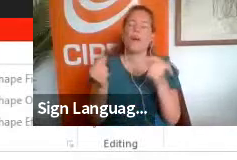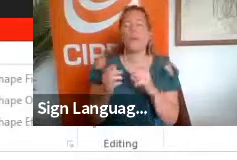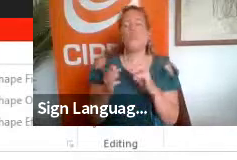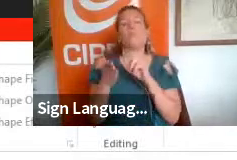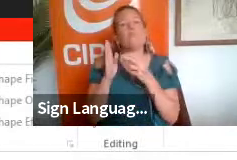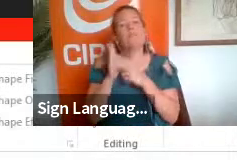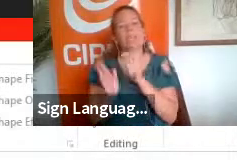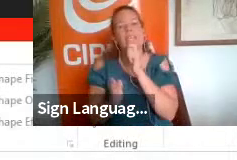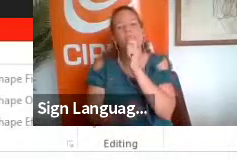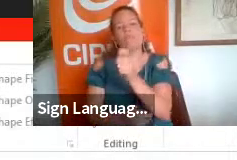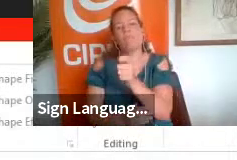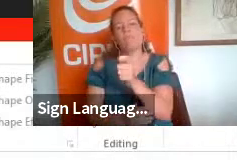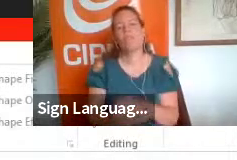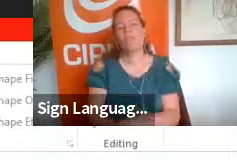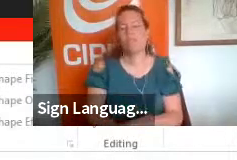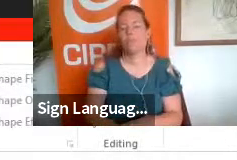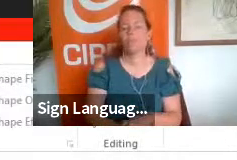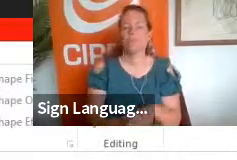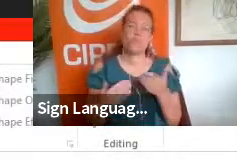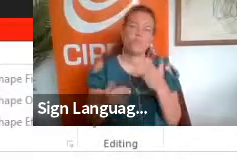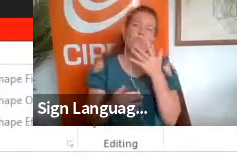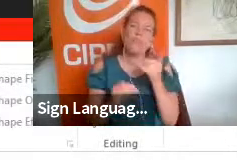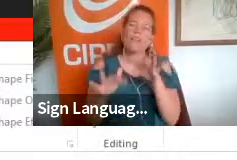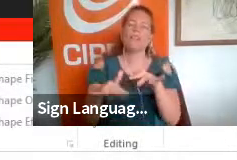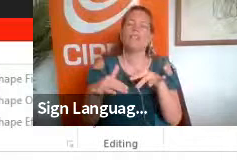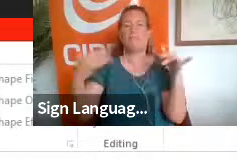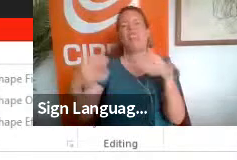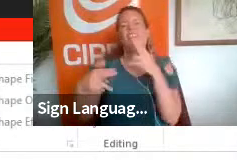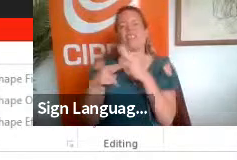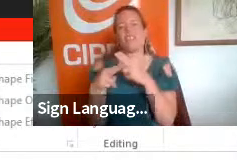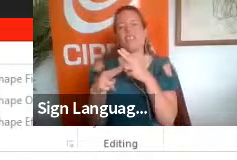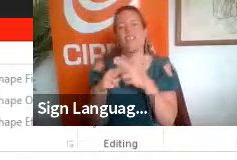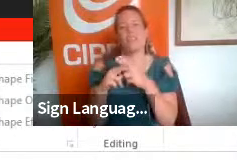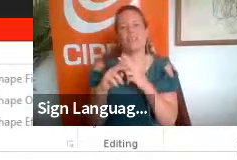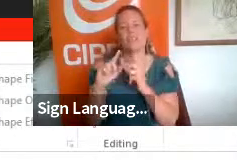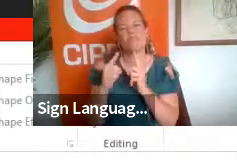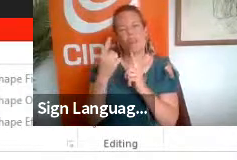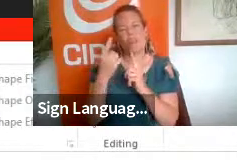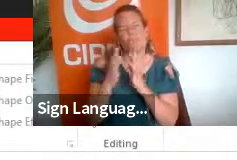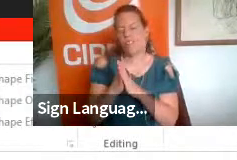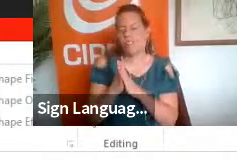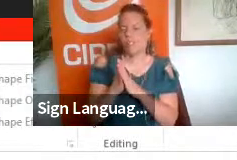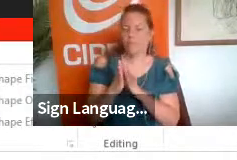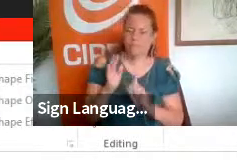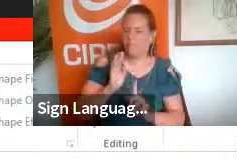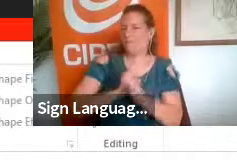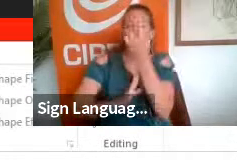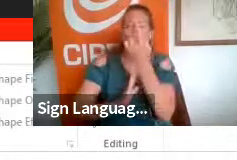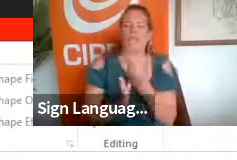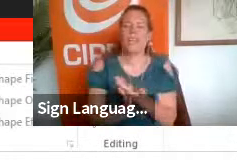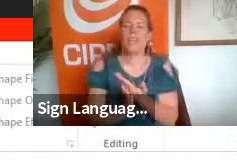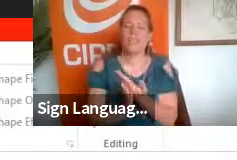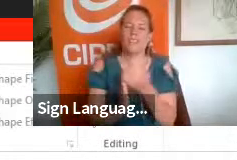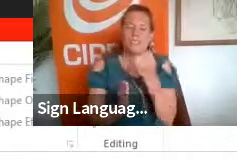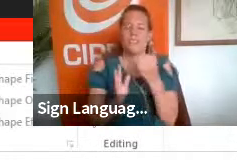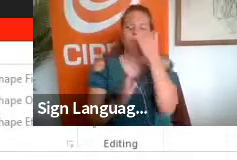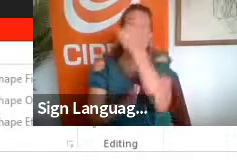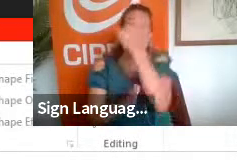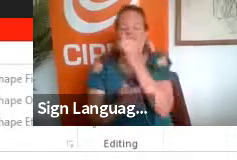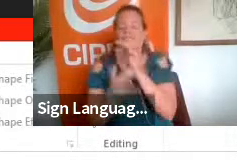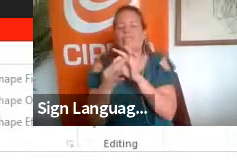a platform name, one that is very unique and one that is very, African and